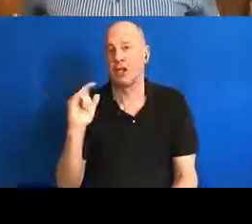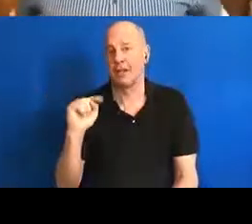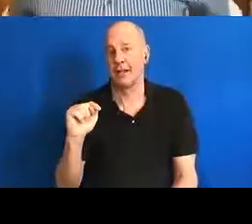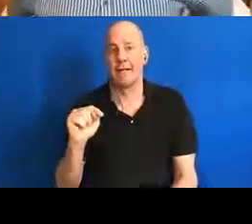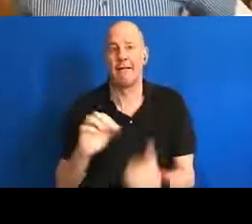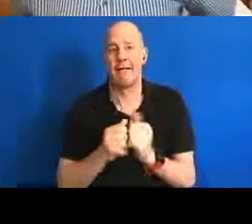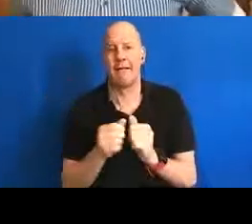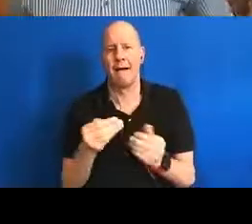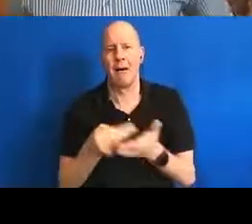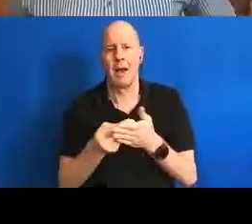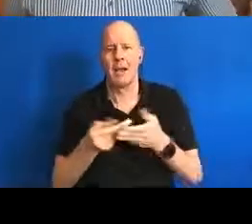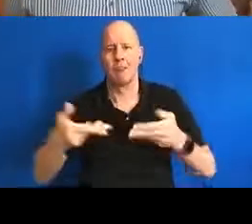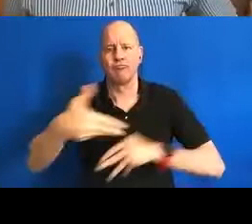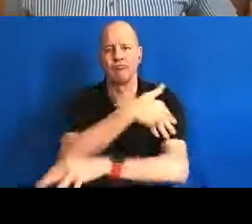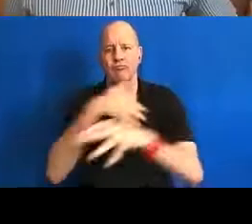cooperative.